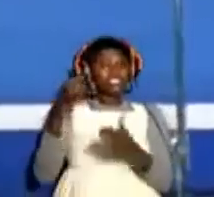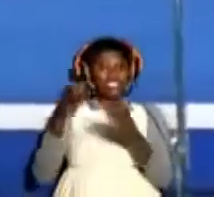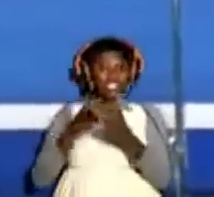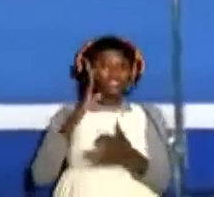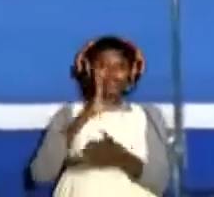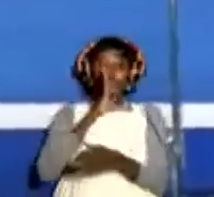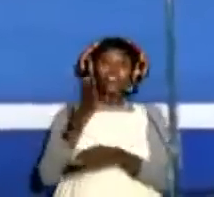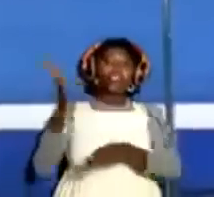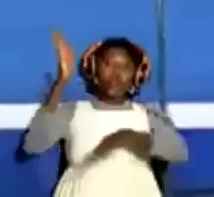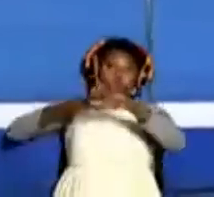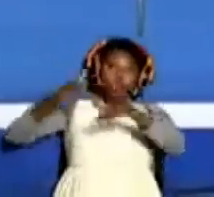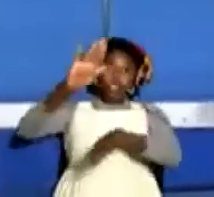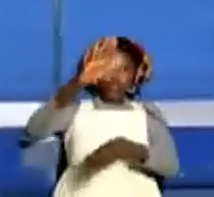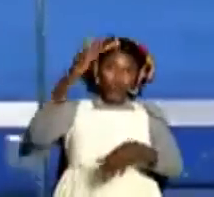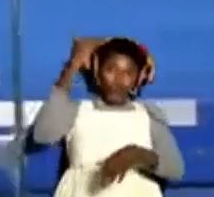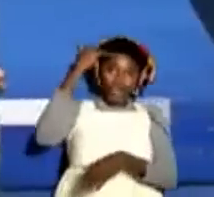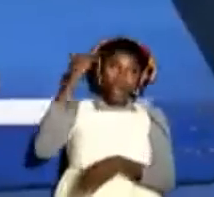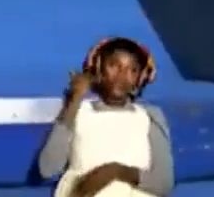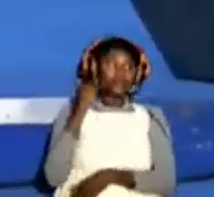fall on your head. Amen.